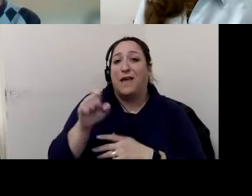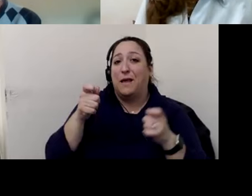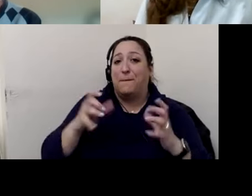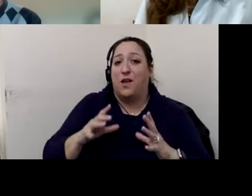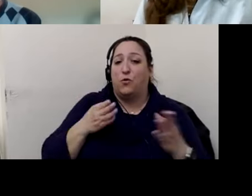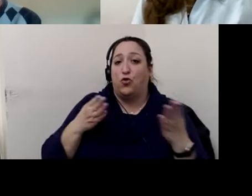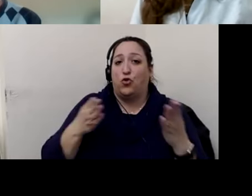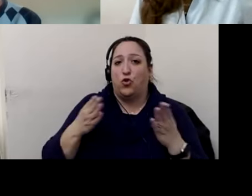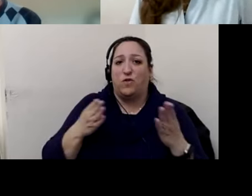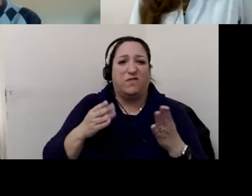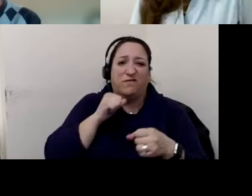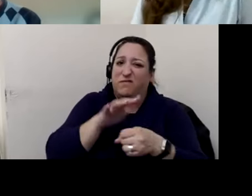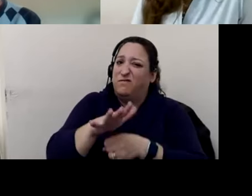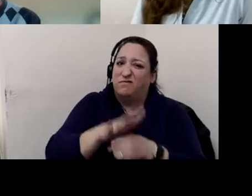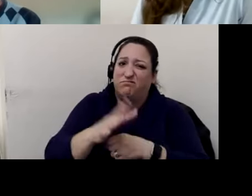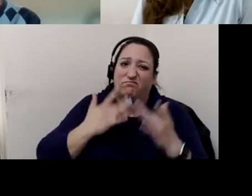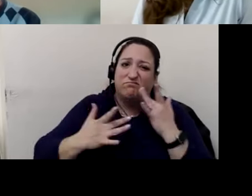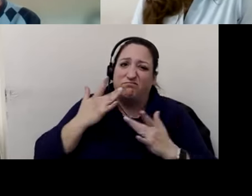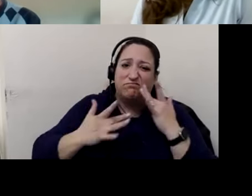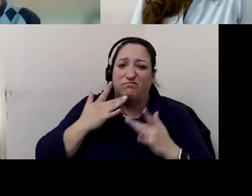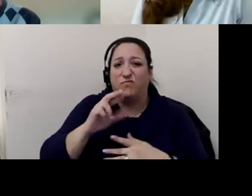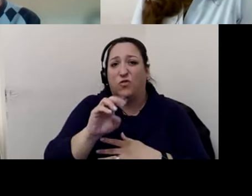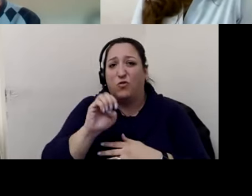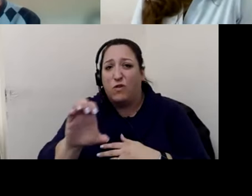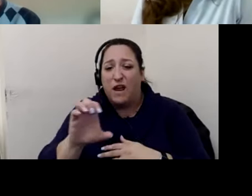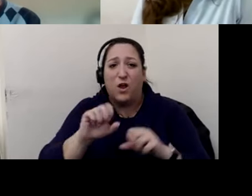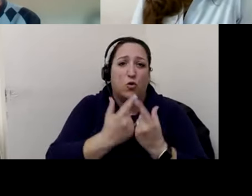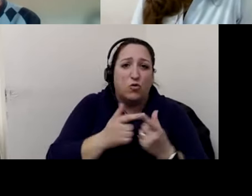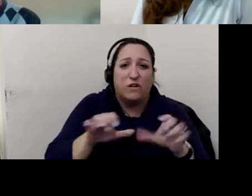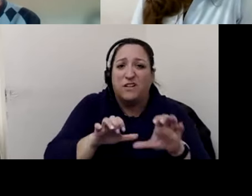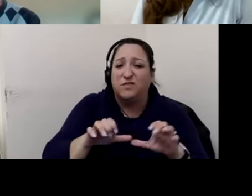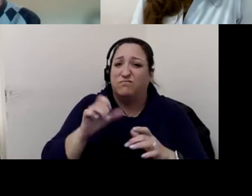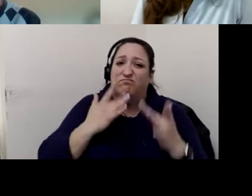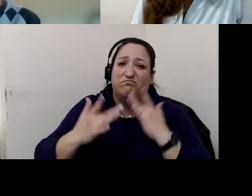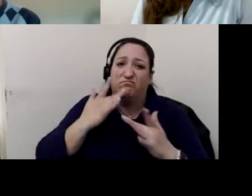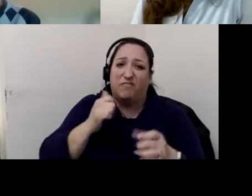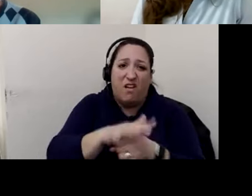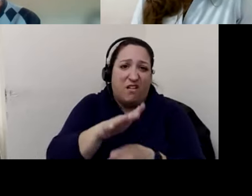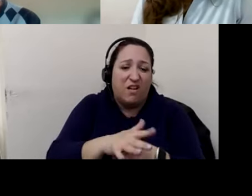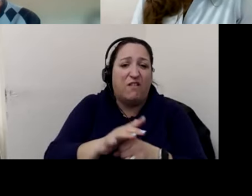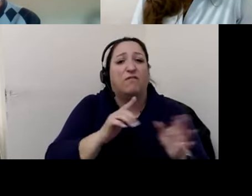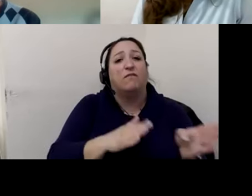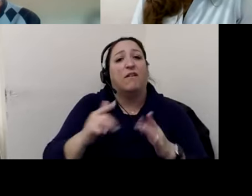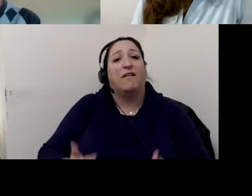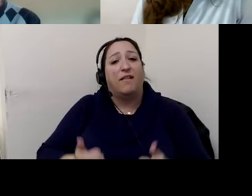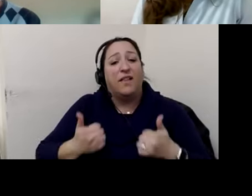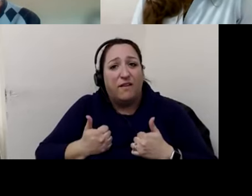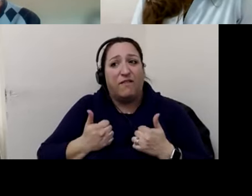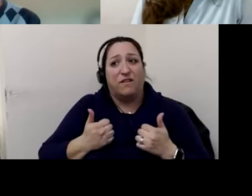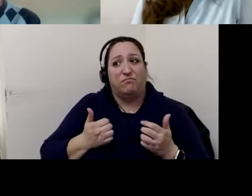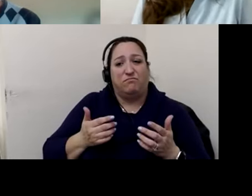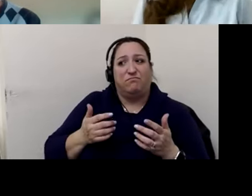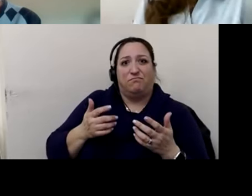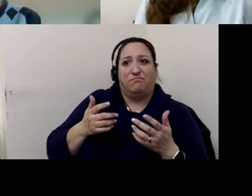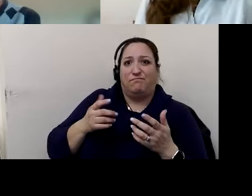services were insufficient, as were recreational and social activities. Living arrangements were often not